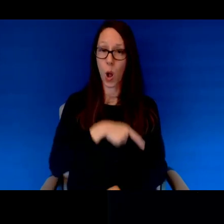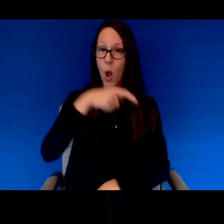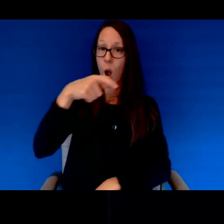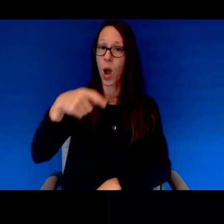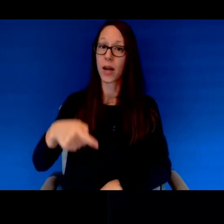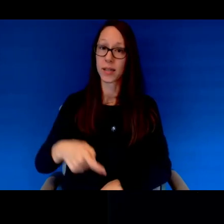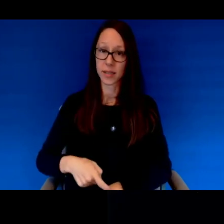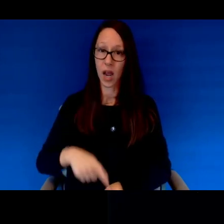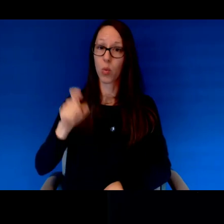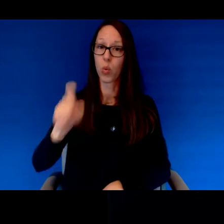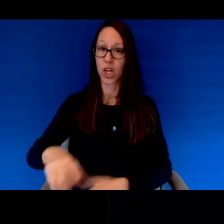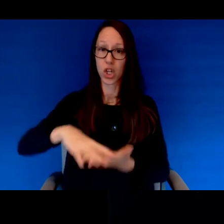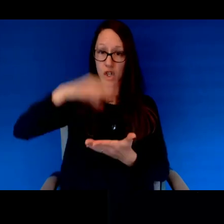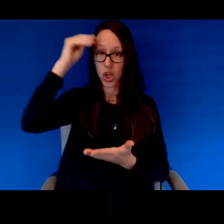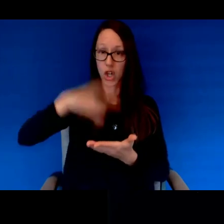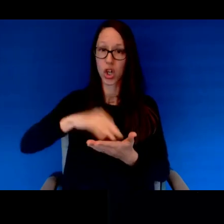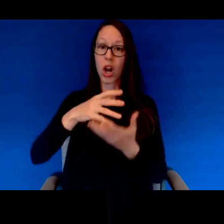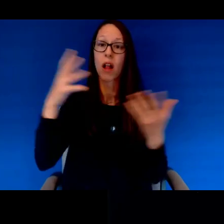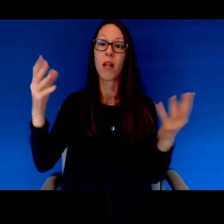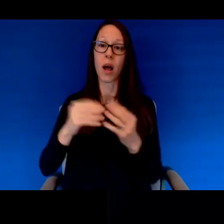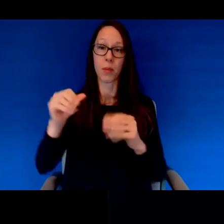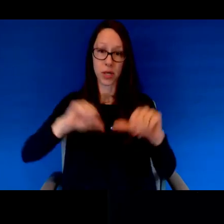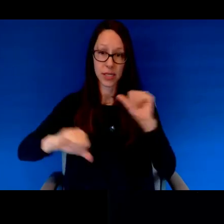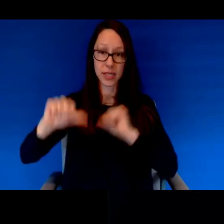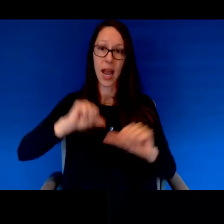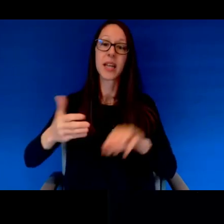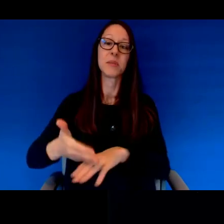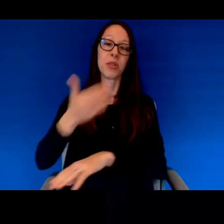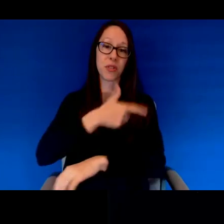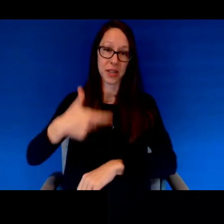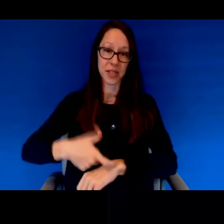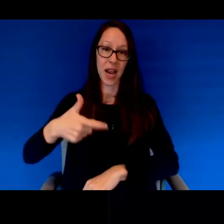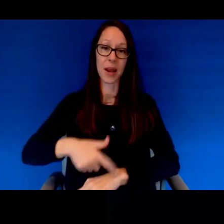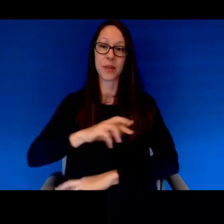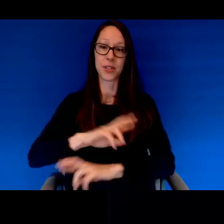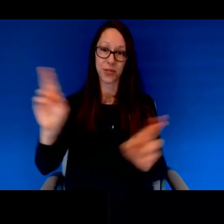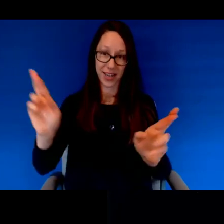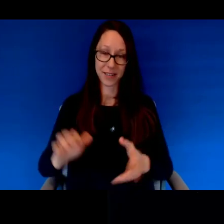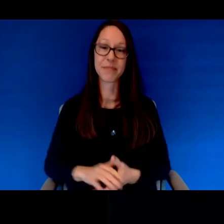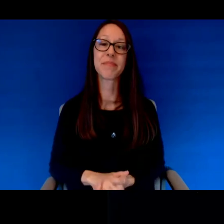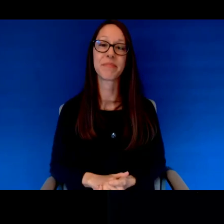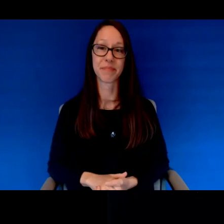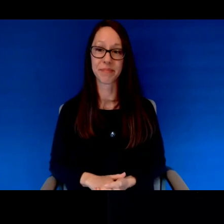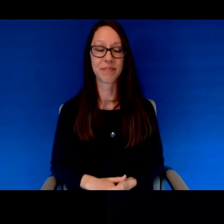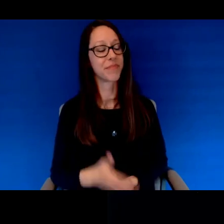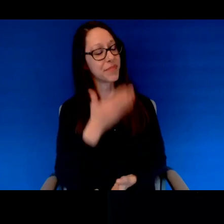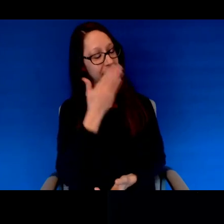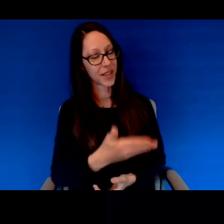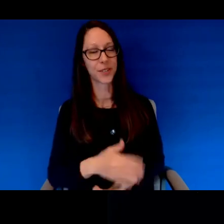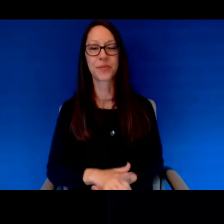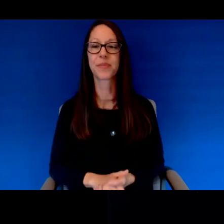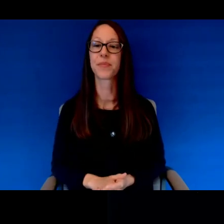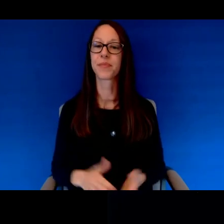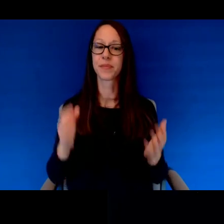lot more advancement in knowledge, a lot more science to be done before that's an availability, capability. Cool, thank you. We got a question